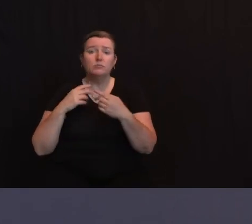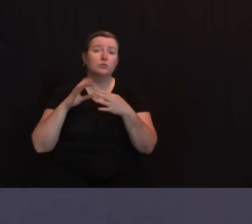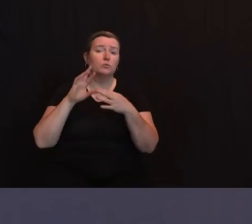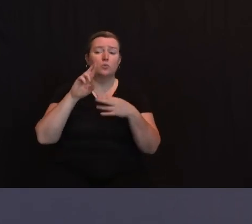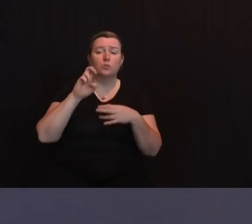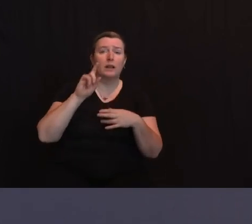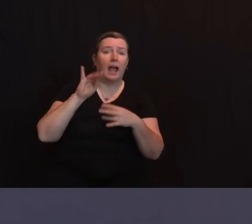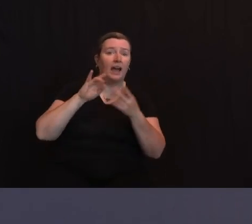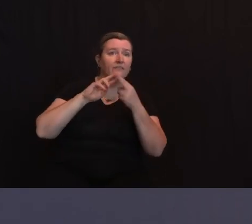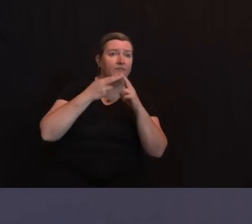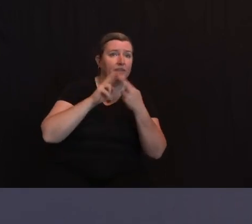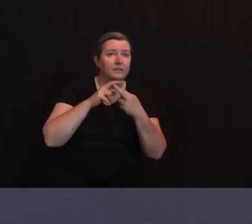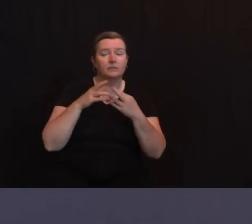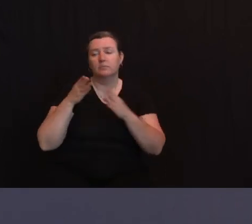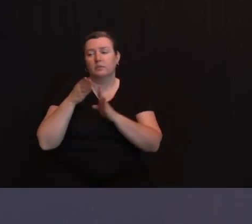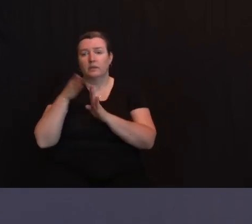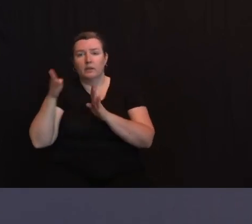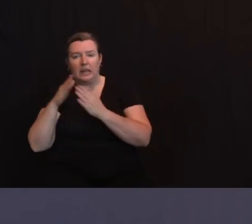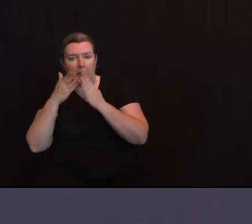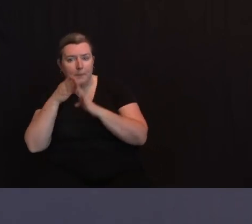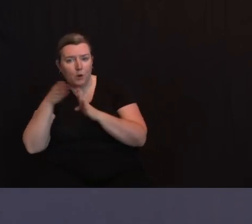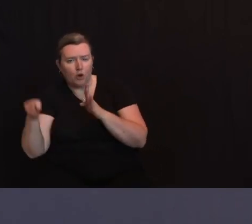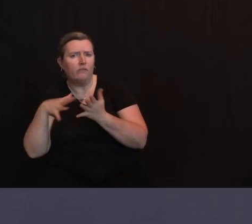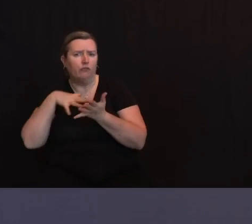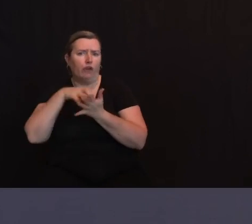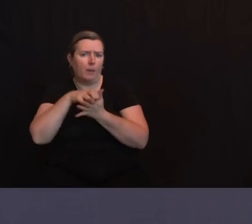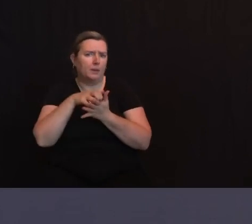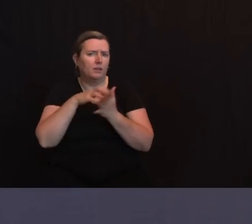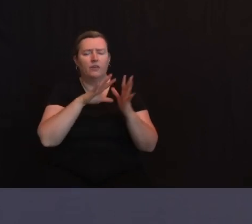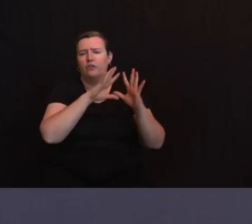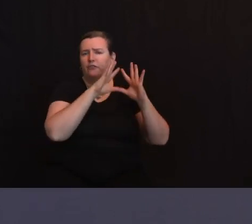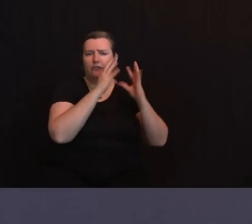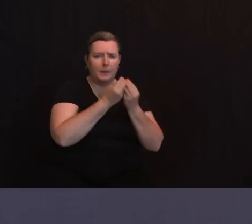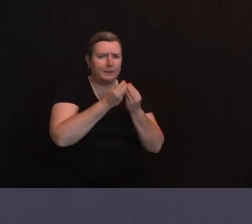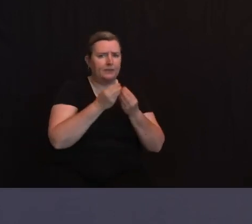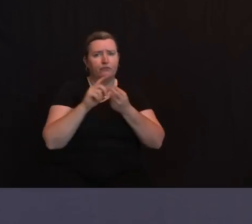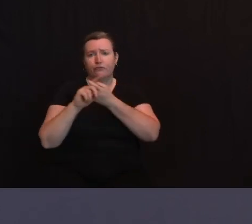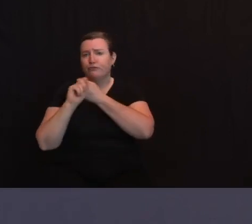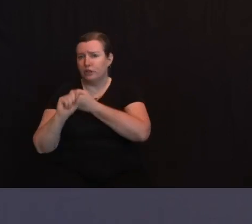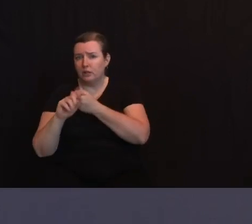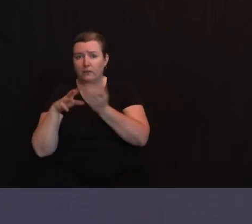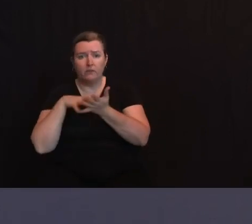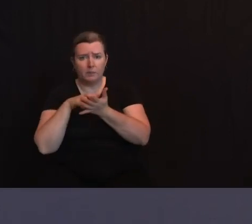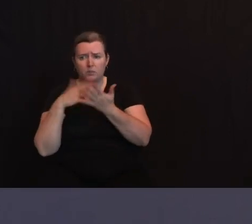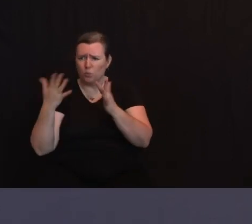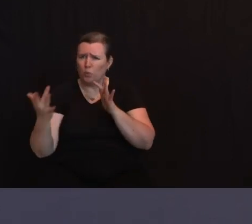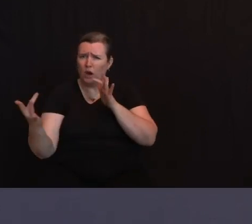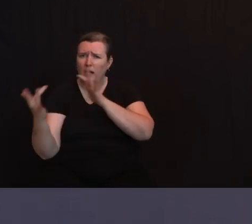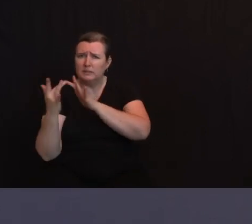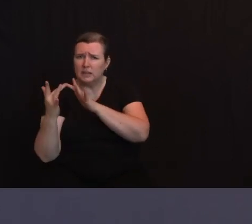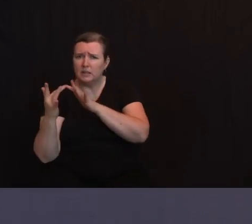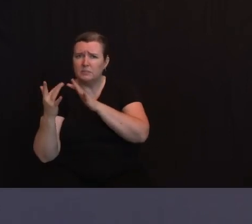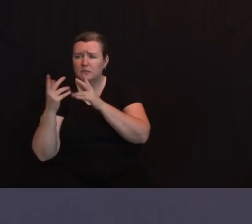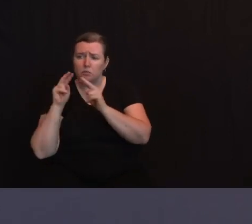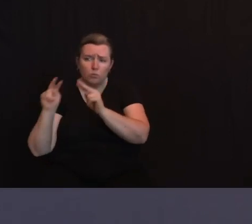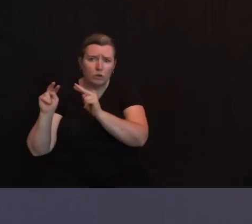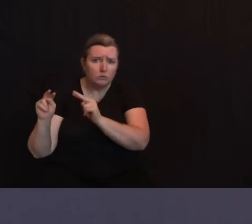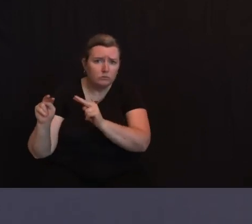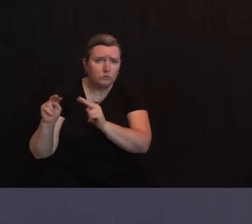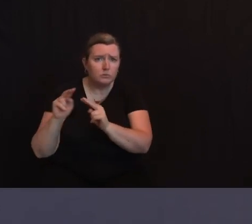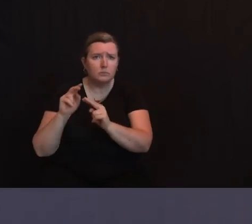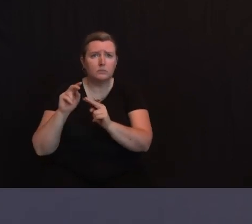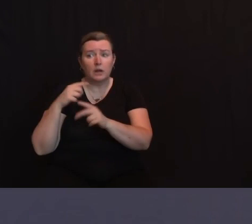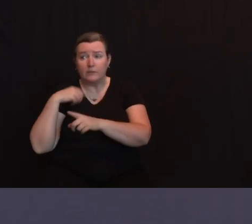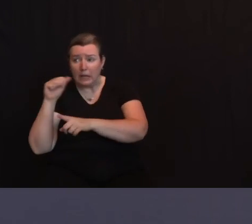a vulnerable relative or neighbor or friend, give them a call and make sure they're okay, that they've got air conditioning, that they're